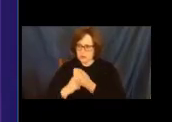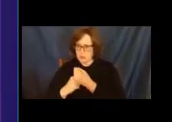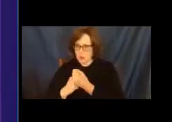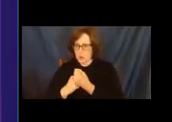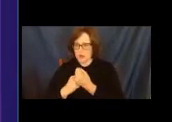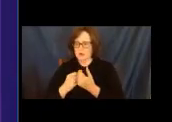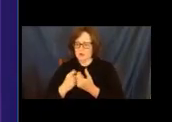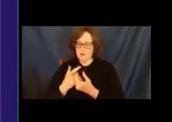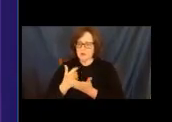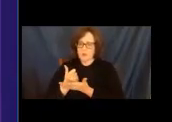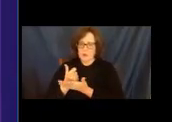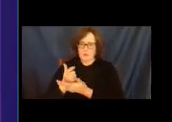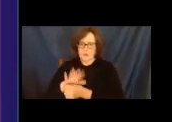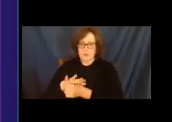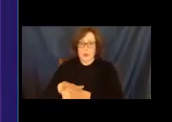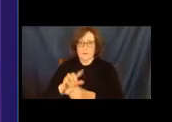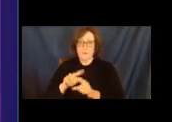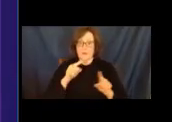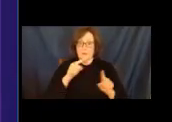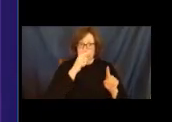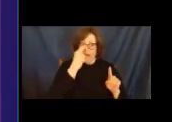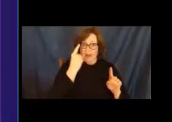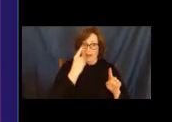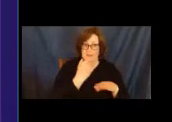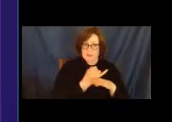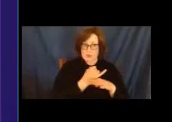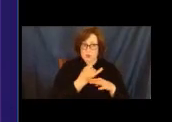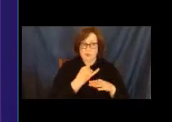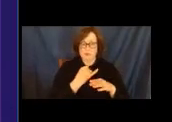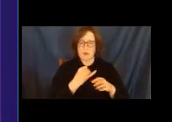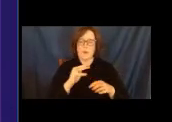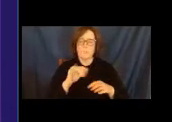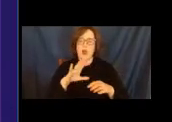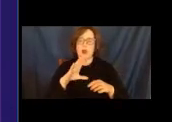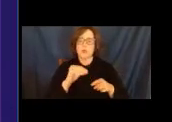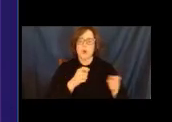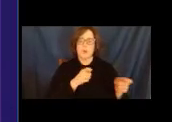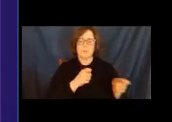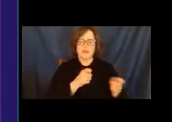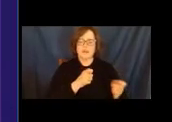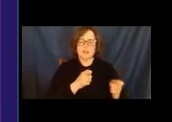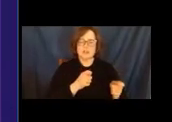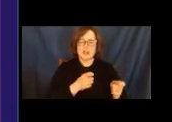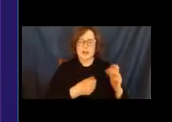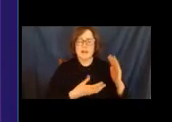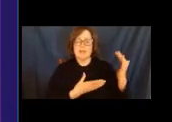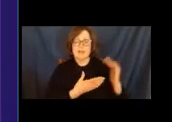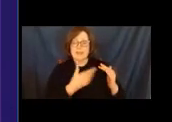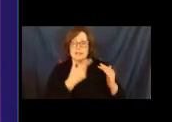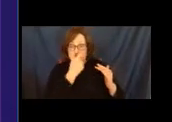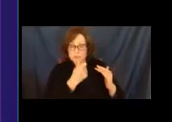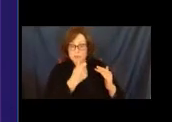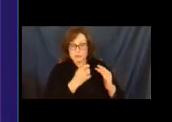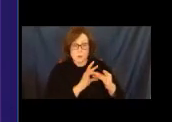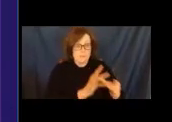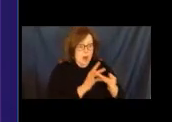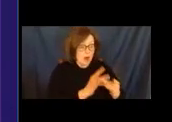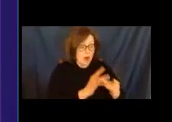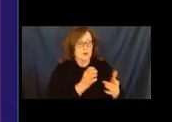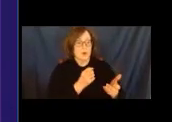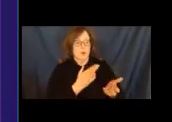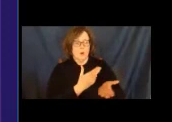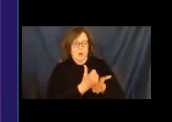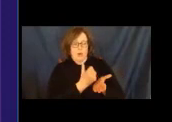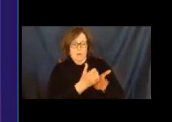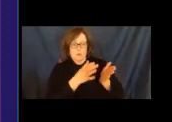hand, were heavily micromanaged, and there was little interest in bonding with them or making them feel at home. I saw several white interns elevated